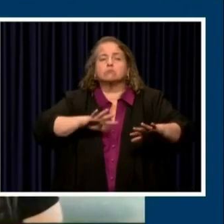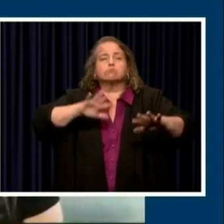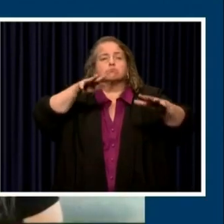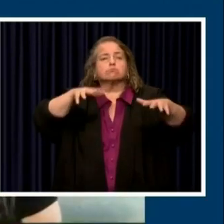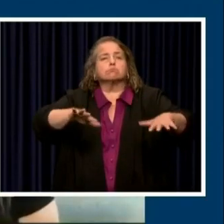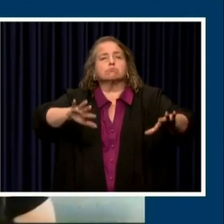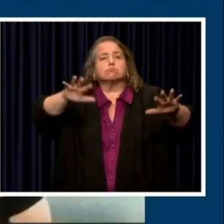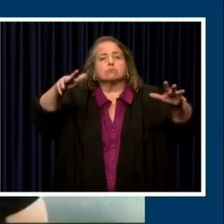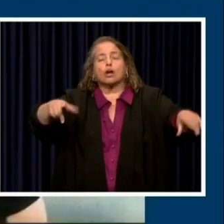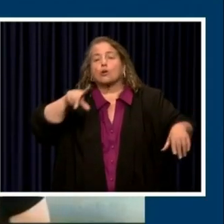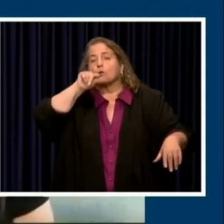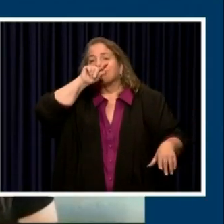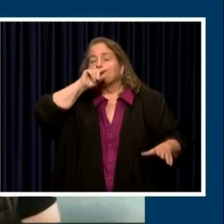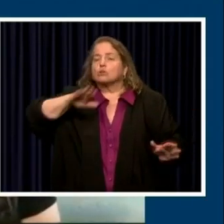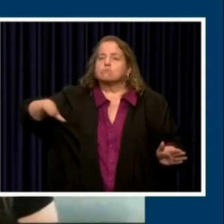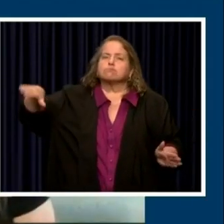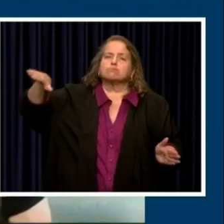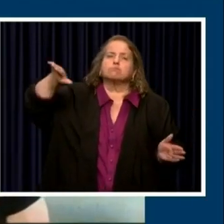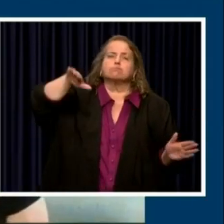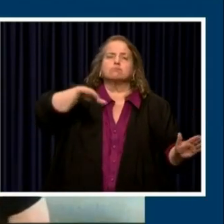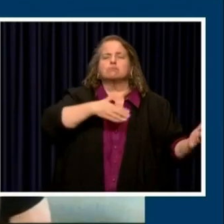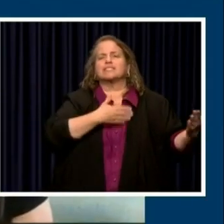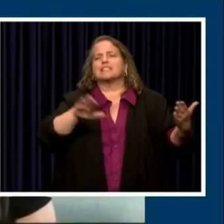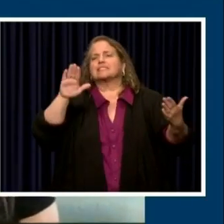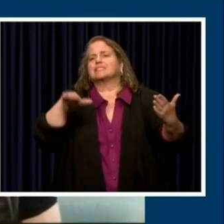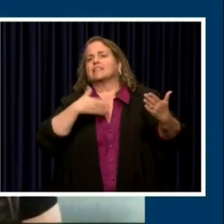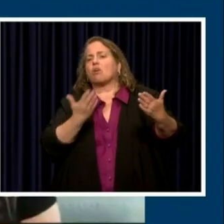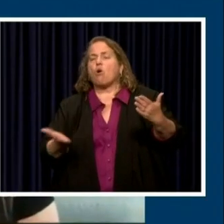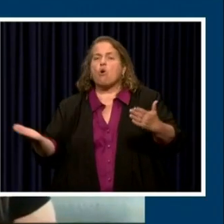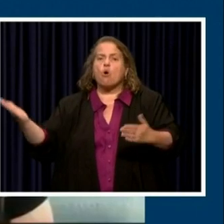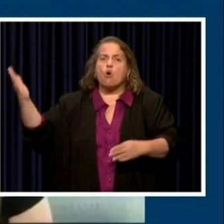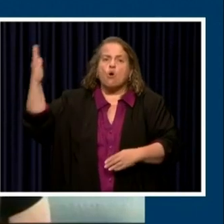the birds make music all the